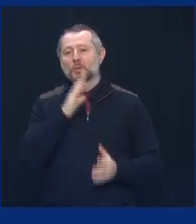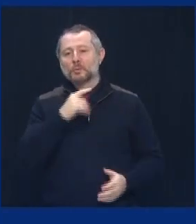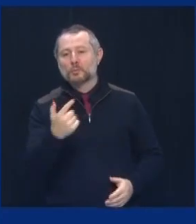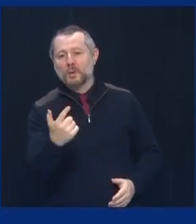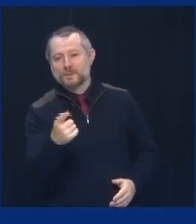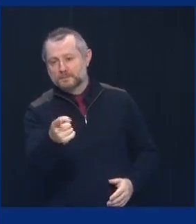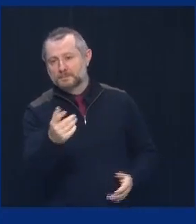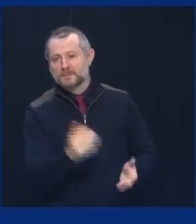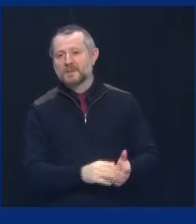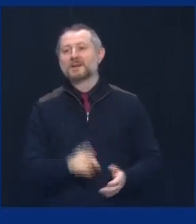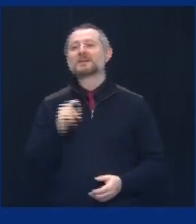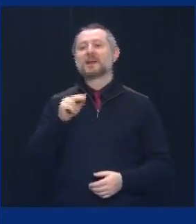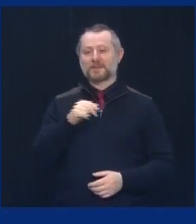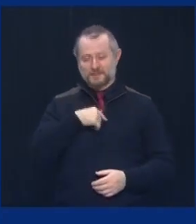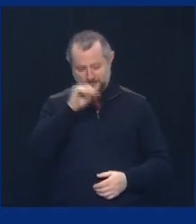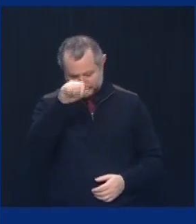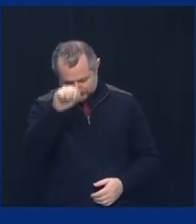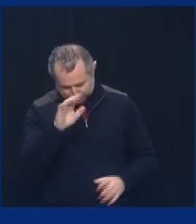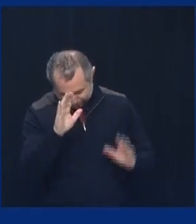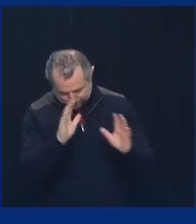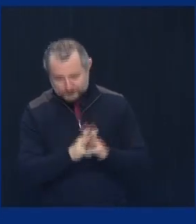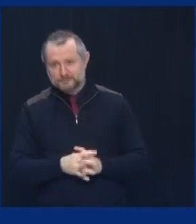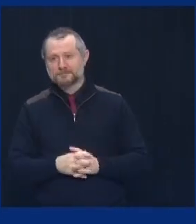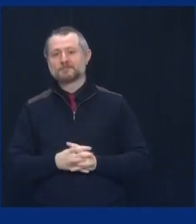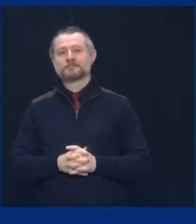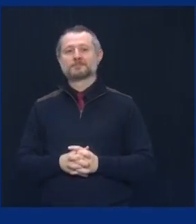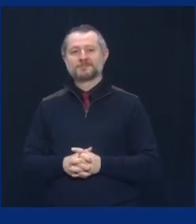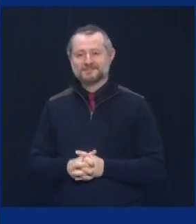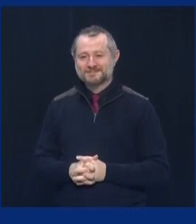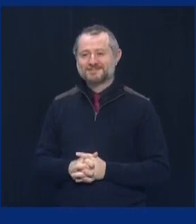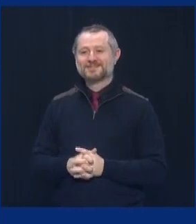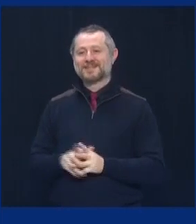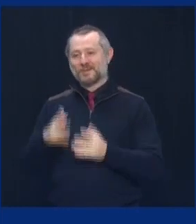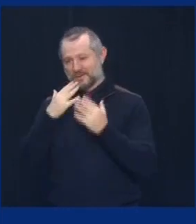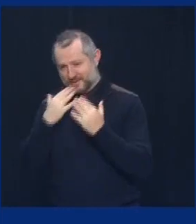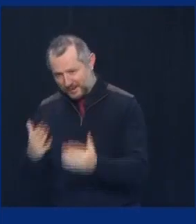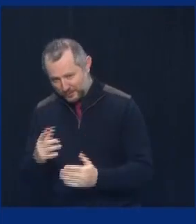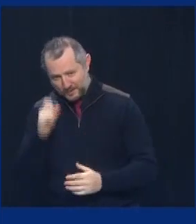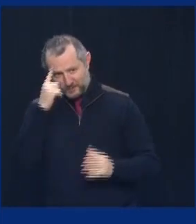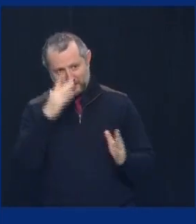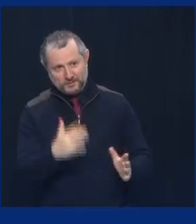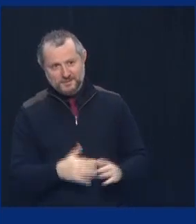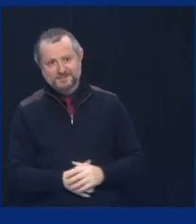exactly. Happy birthday, Dan. Thank you.